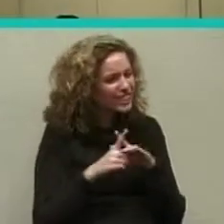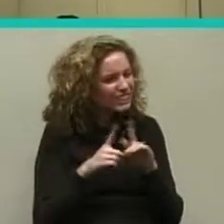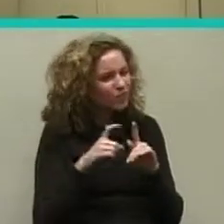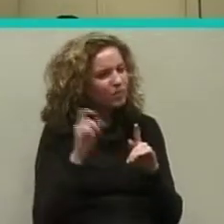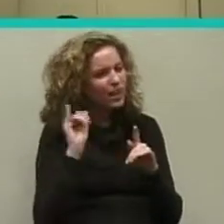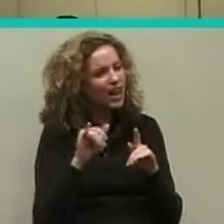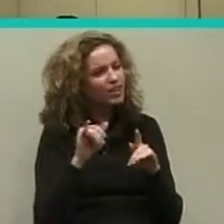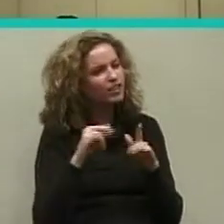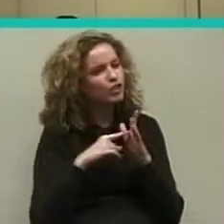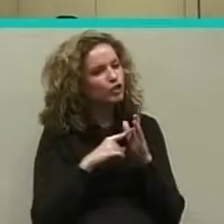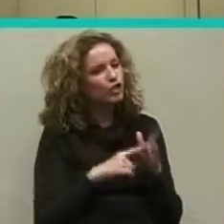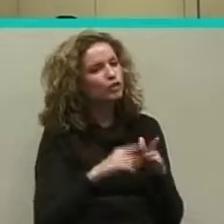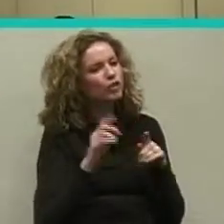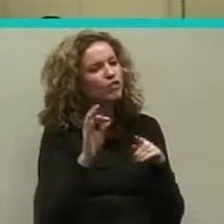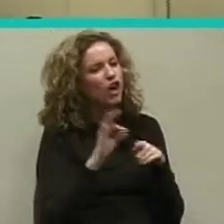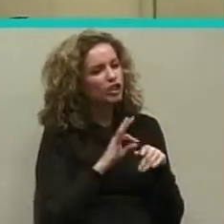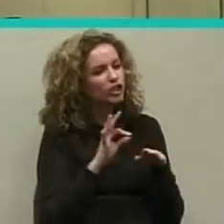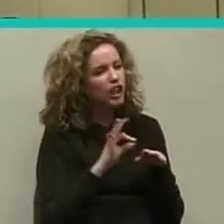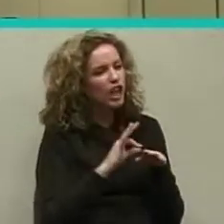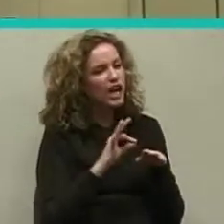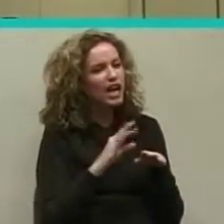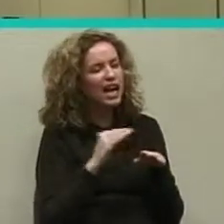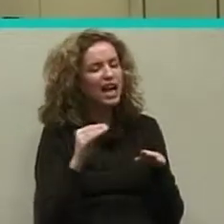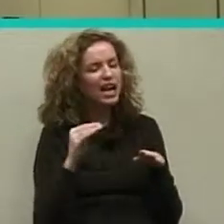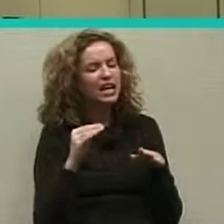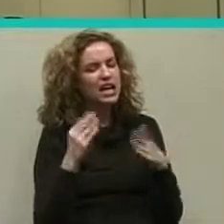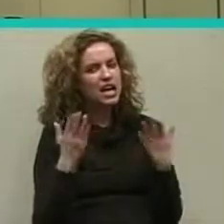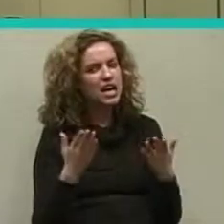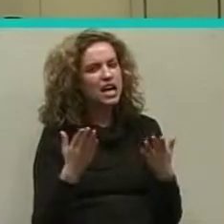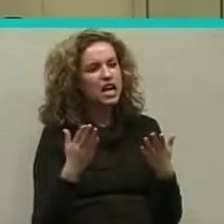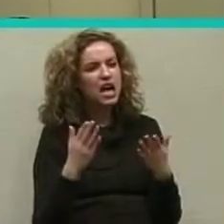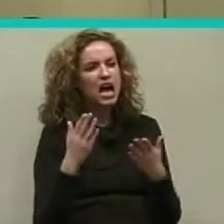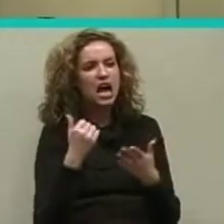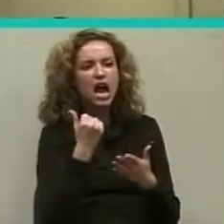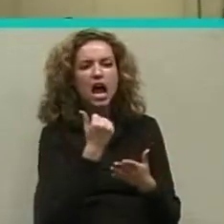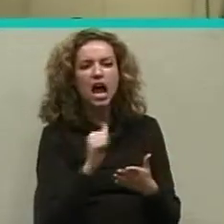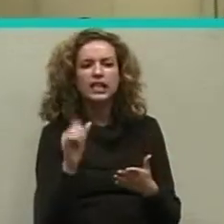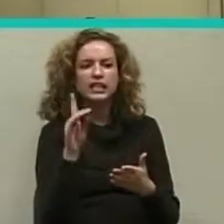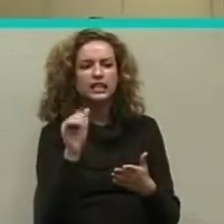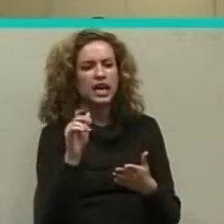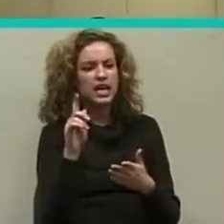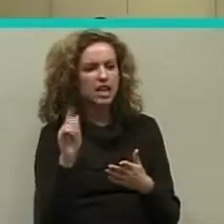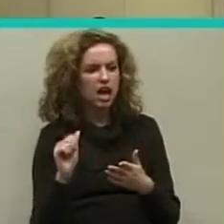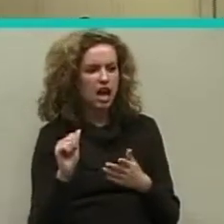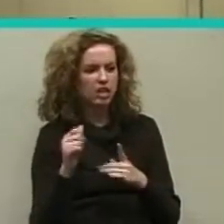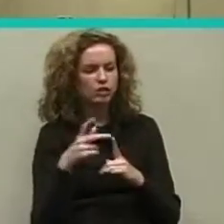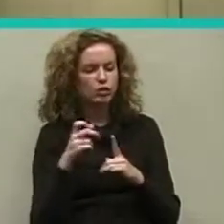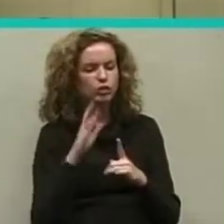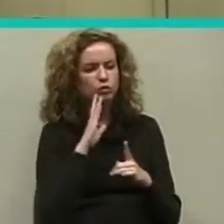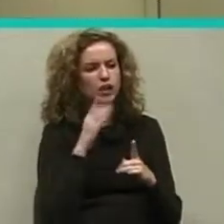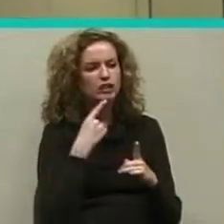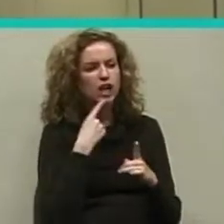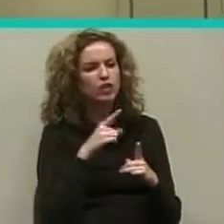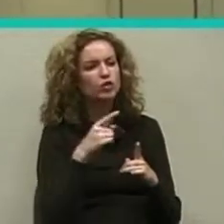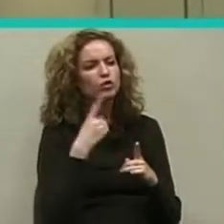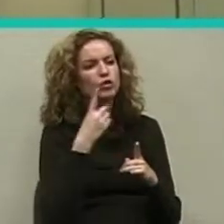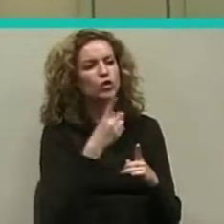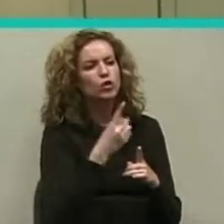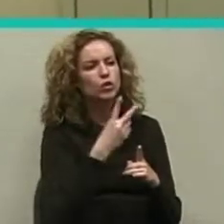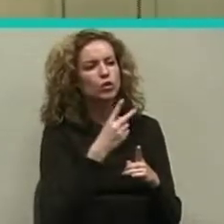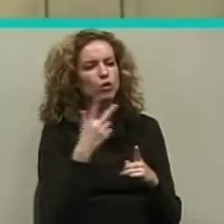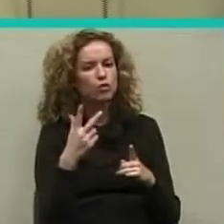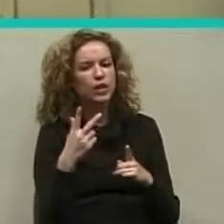function? And any given one will probably, almost any data source will generally tell you 2 or 3 potential data or